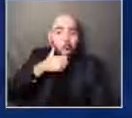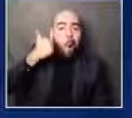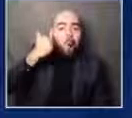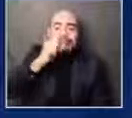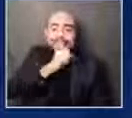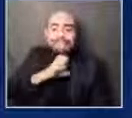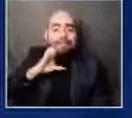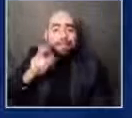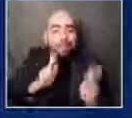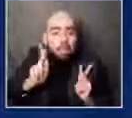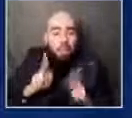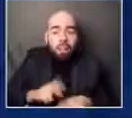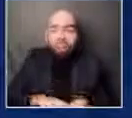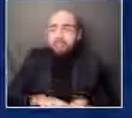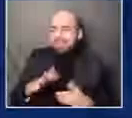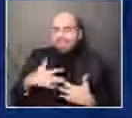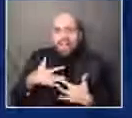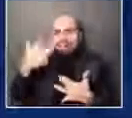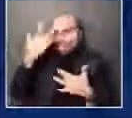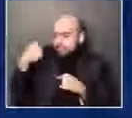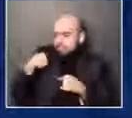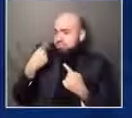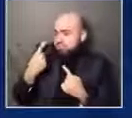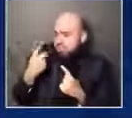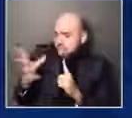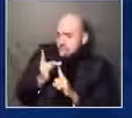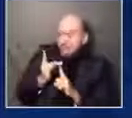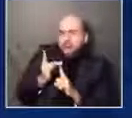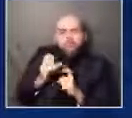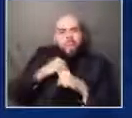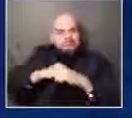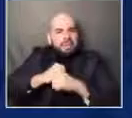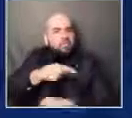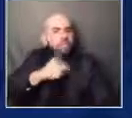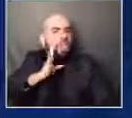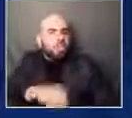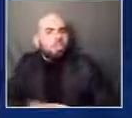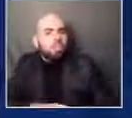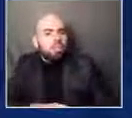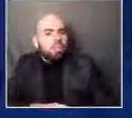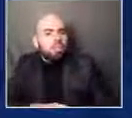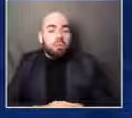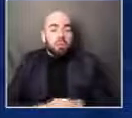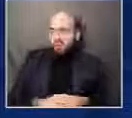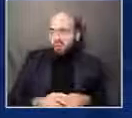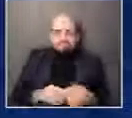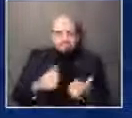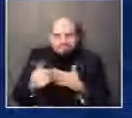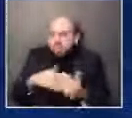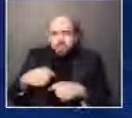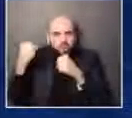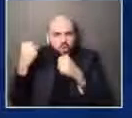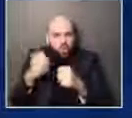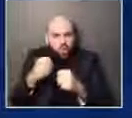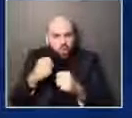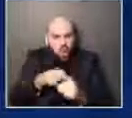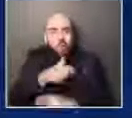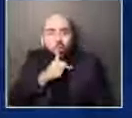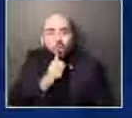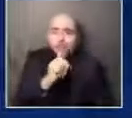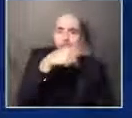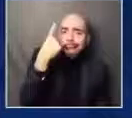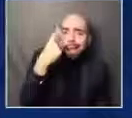We're going to address the health and economic disparities that mean this virus is hitting the Black, Latino, Asian